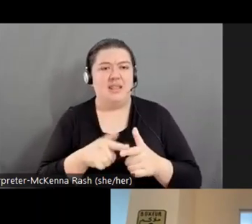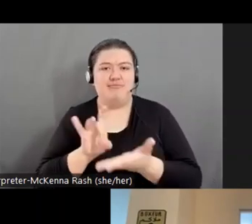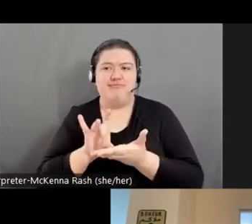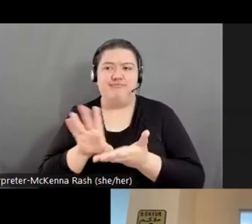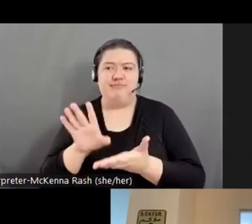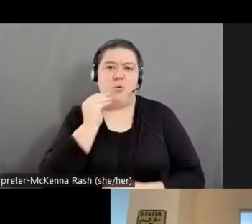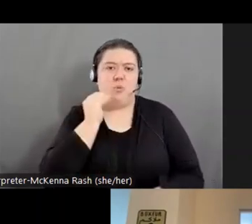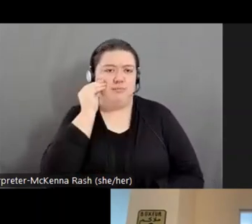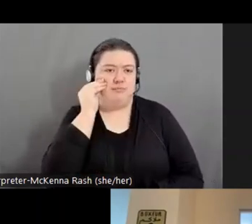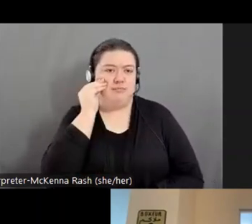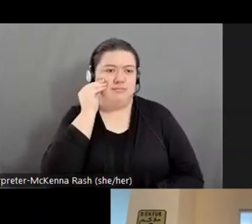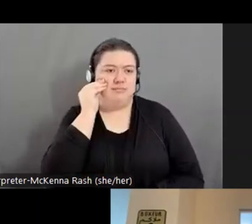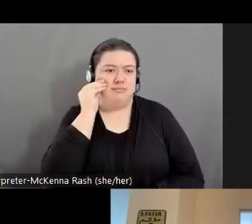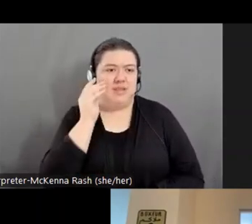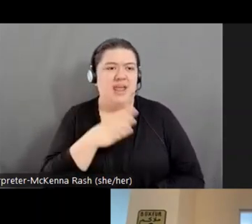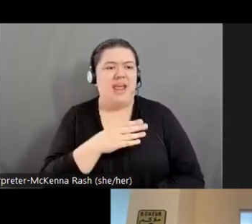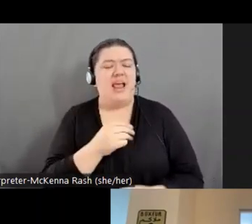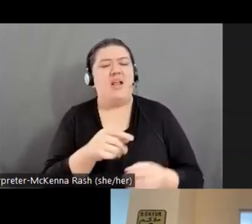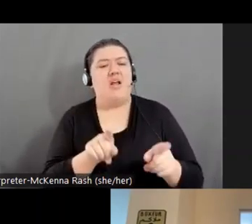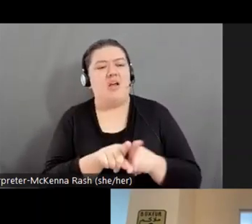and also there's